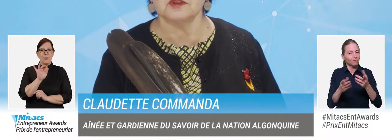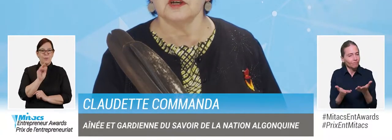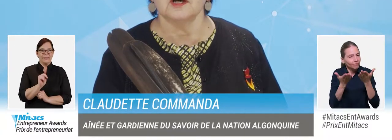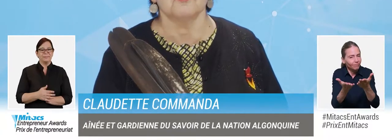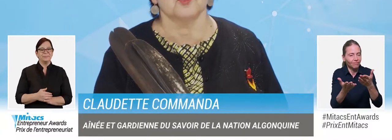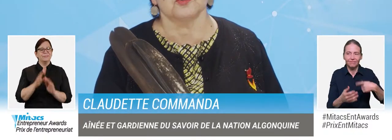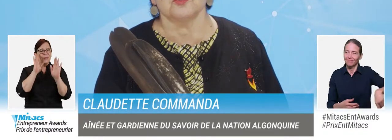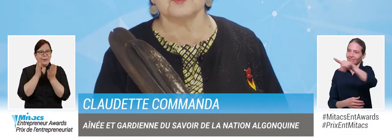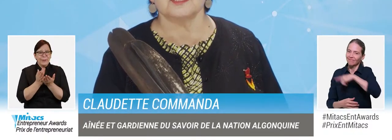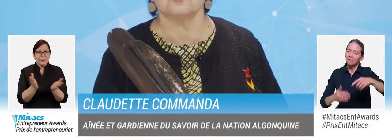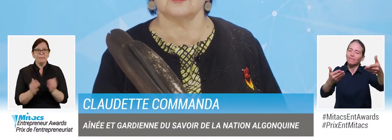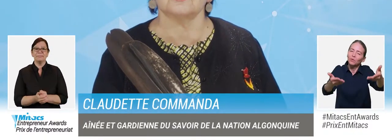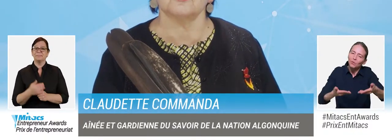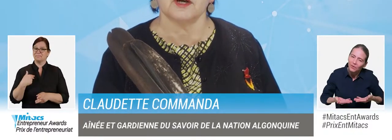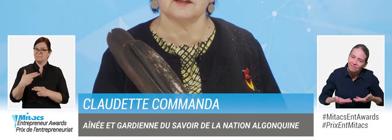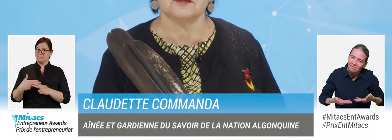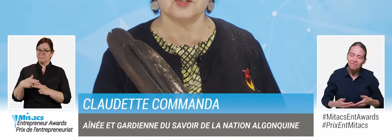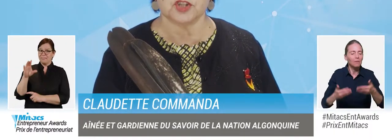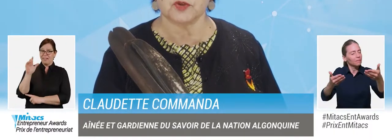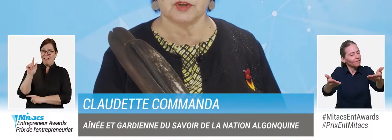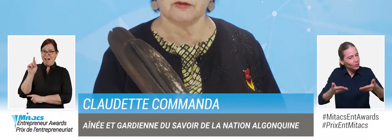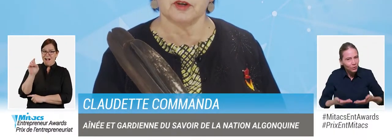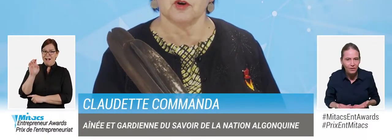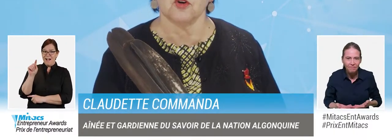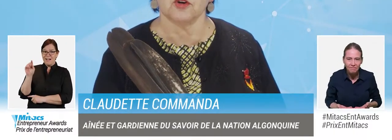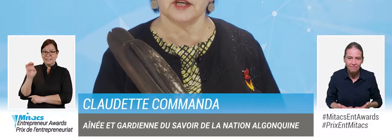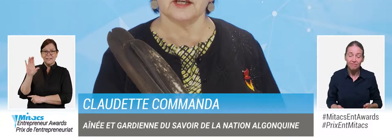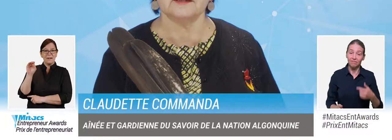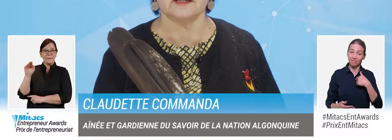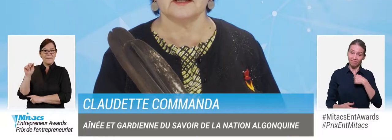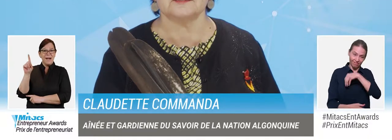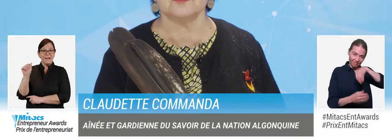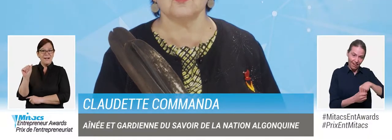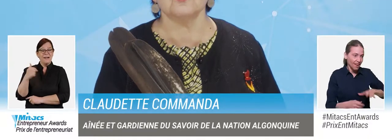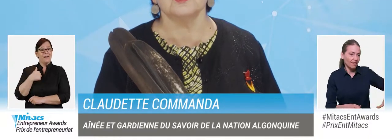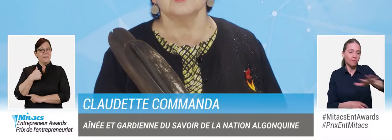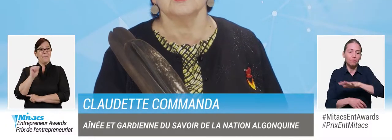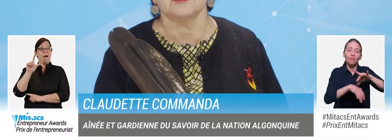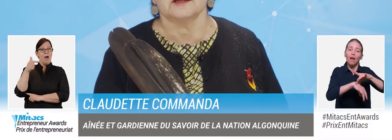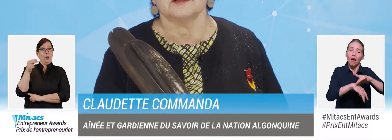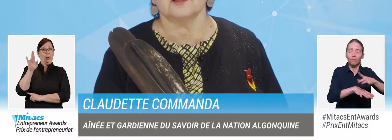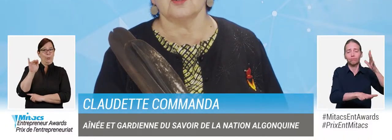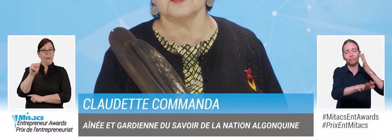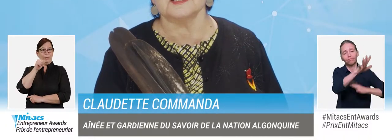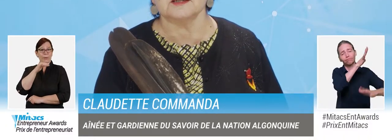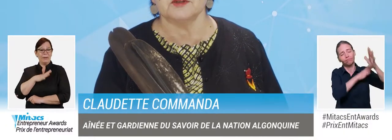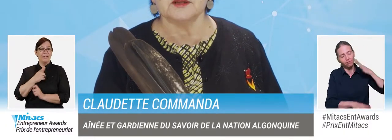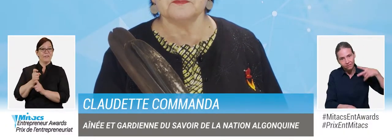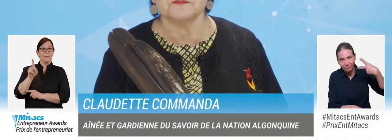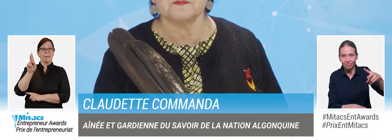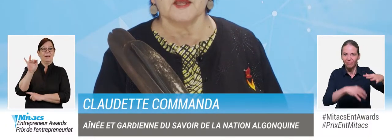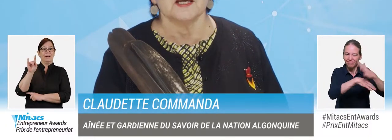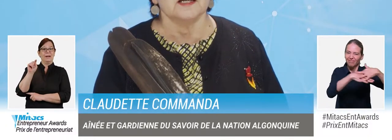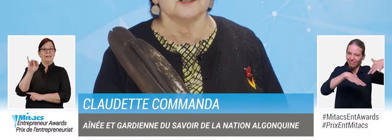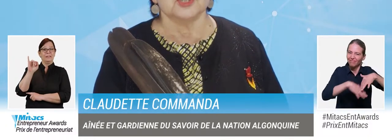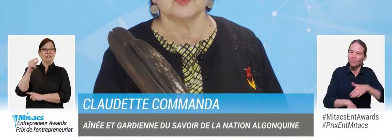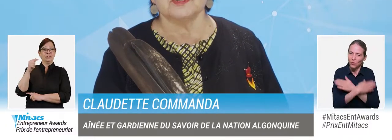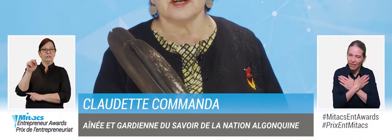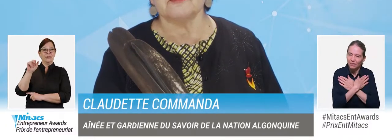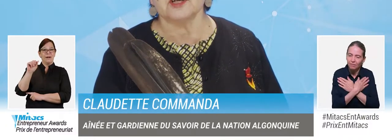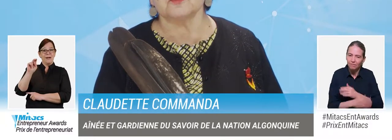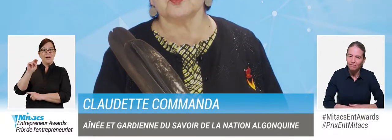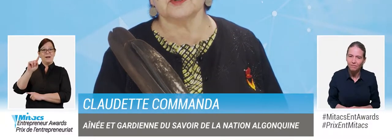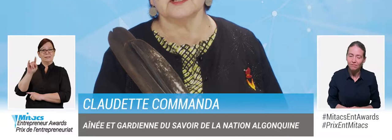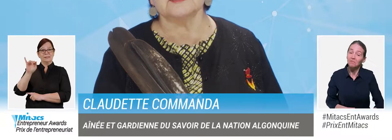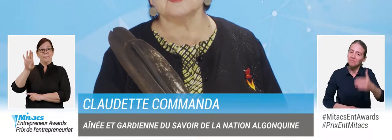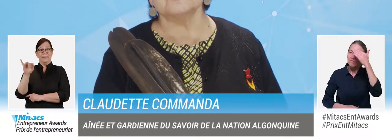le monde. Mon nom, c'est Claudette Kamanda. Je suis une femme algonquin de la nation Kitaganzibi. Je suis